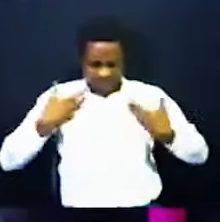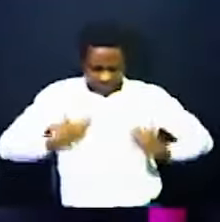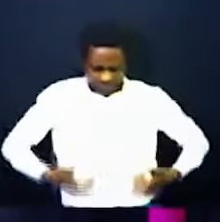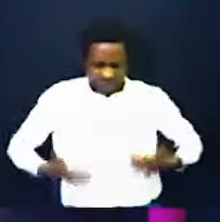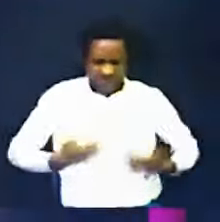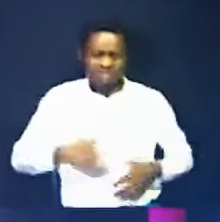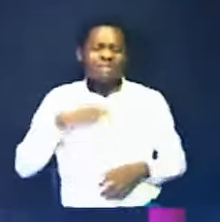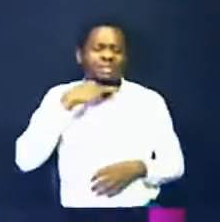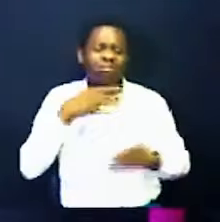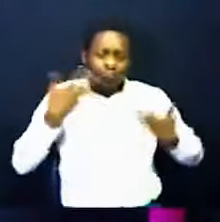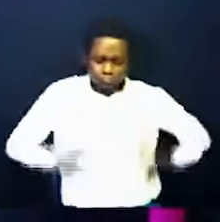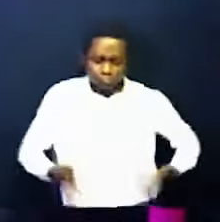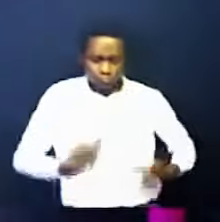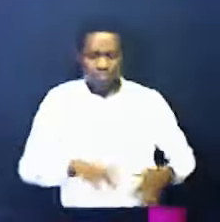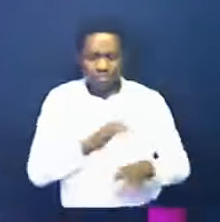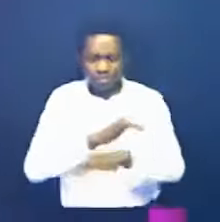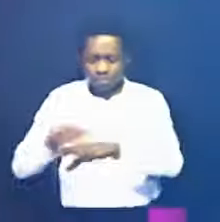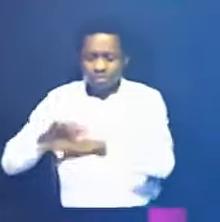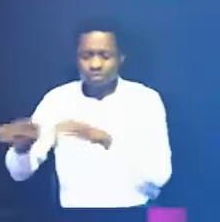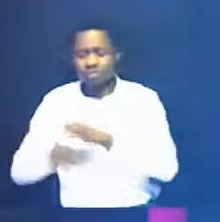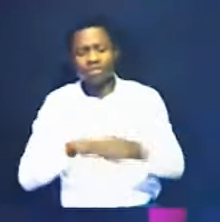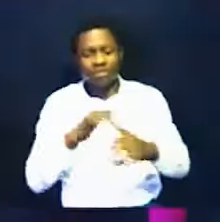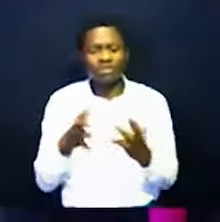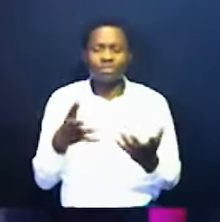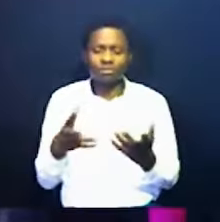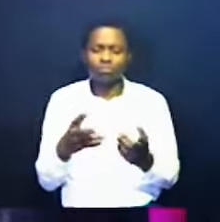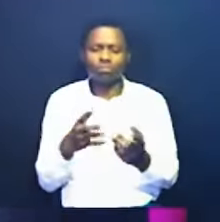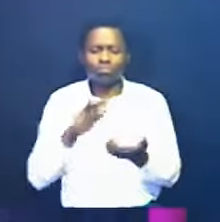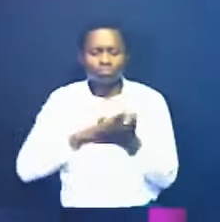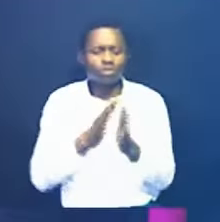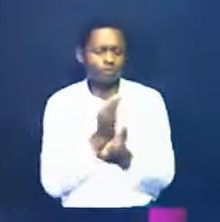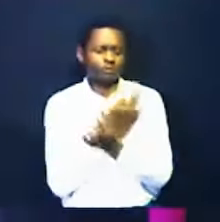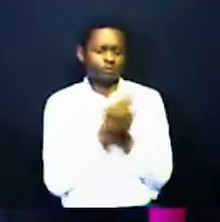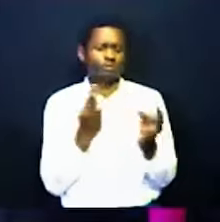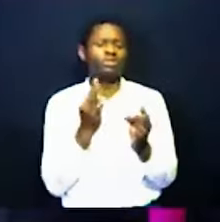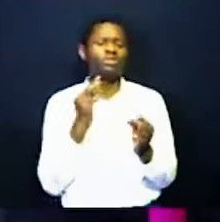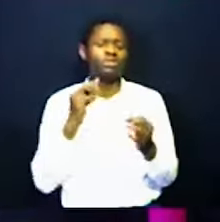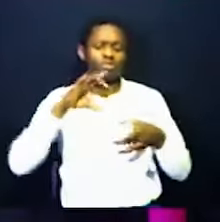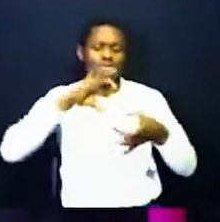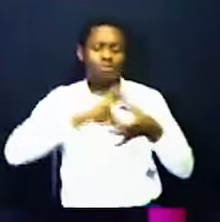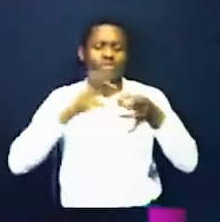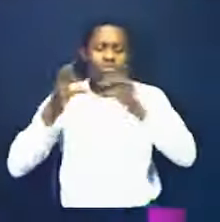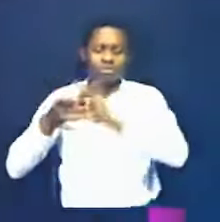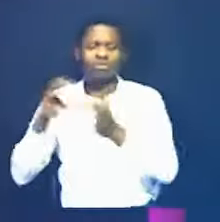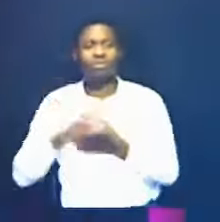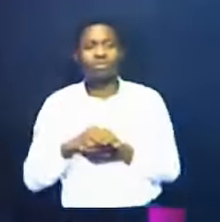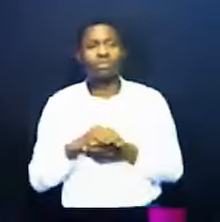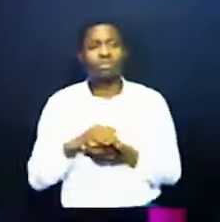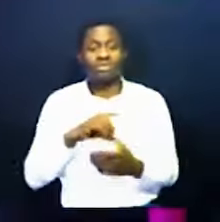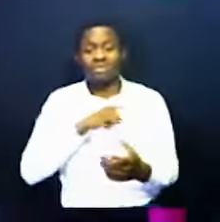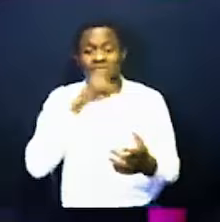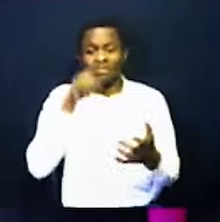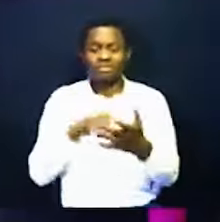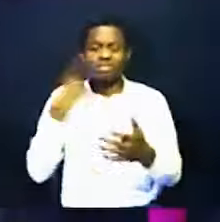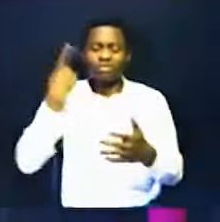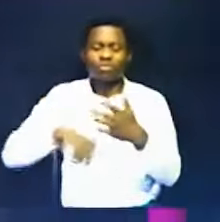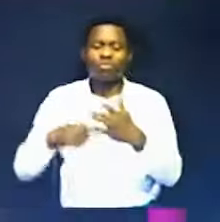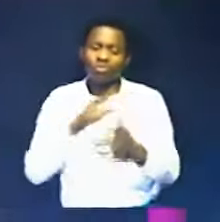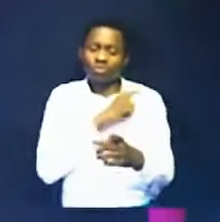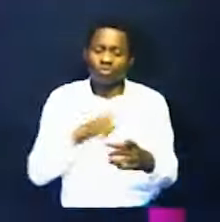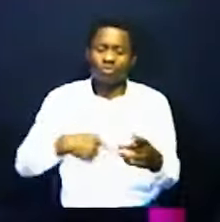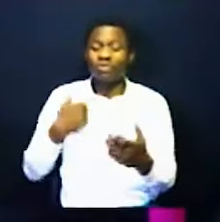mum Zion? Baba, wafau no mum, sani sani wukong mu enchi humano. For this is what the Lord